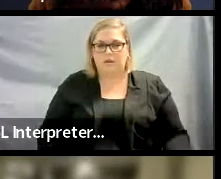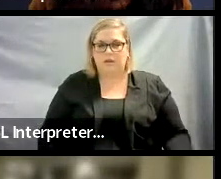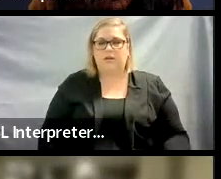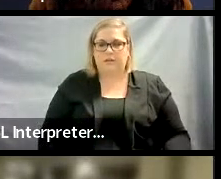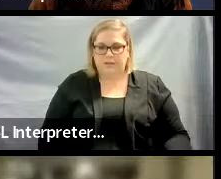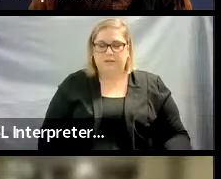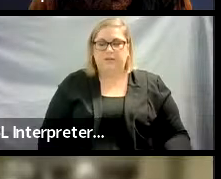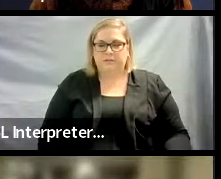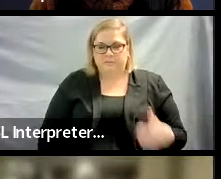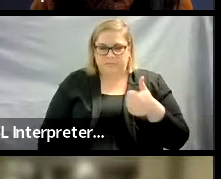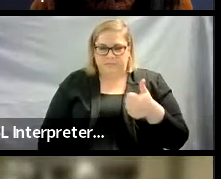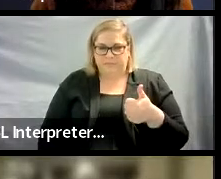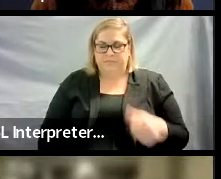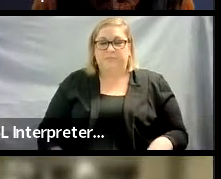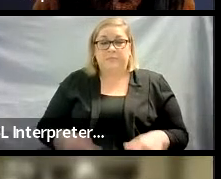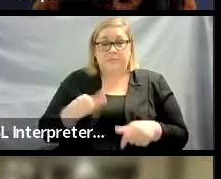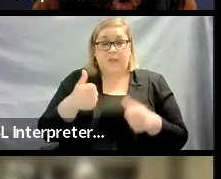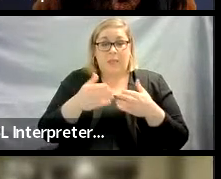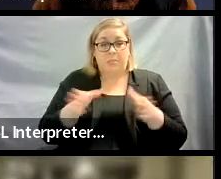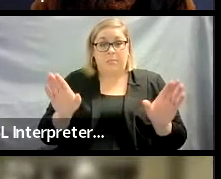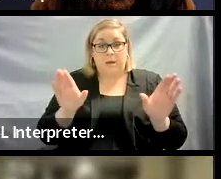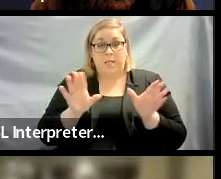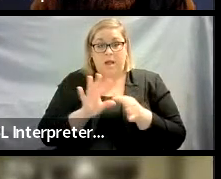Any other public comments?